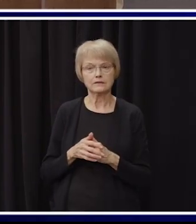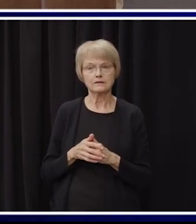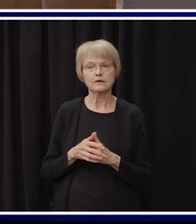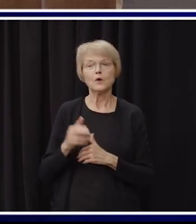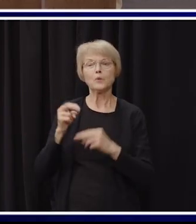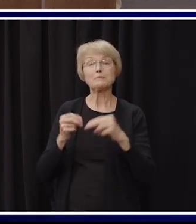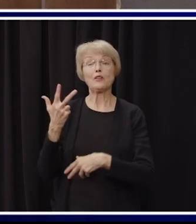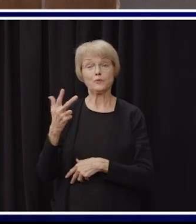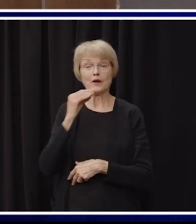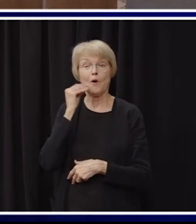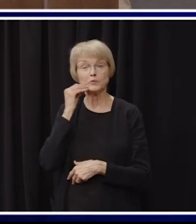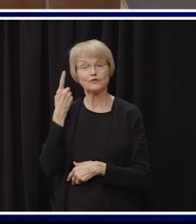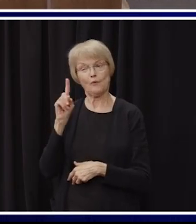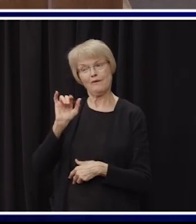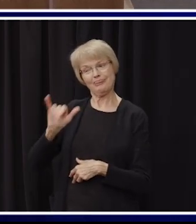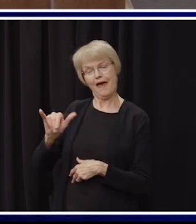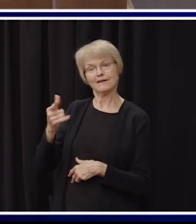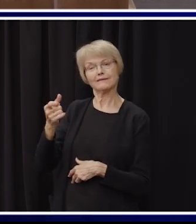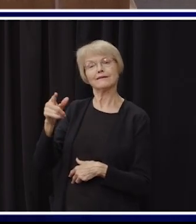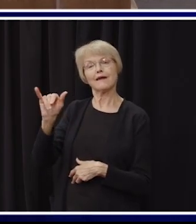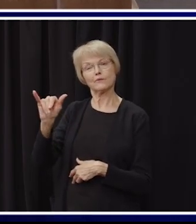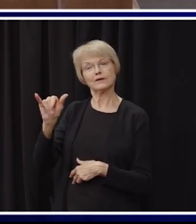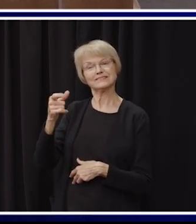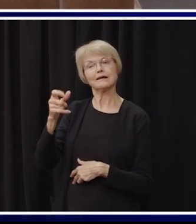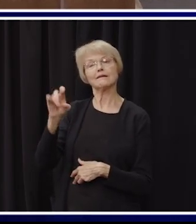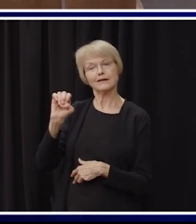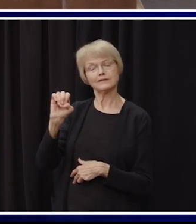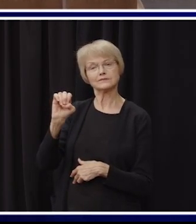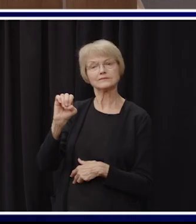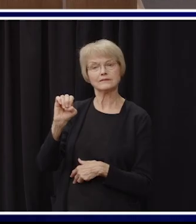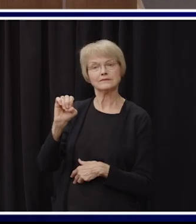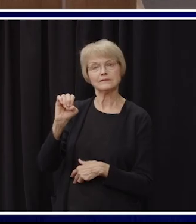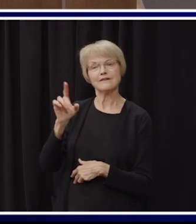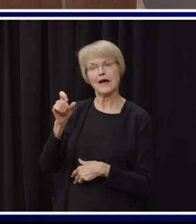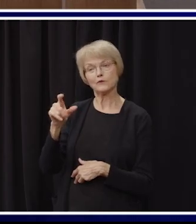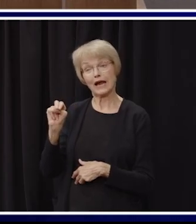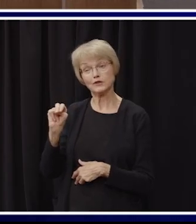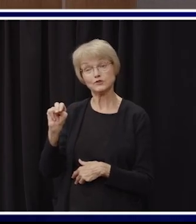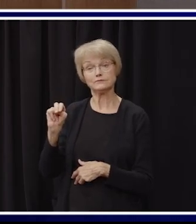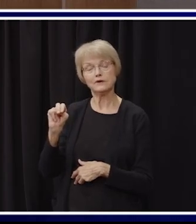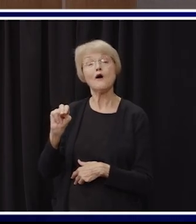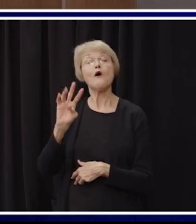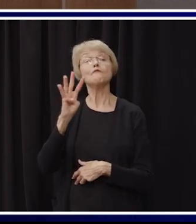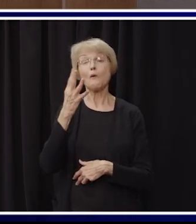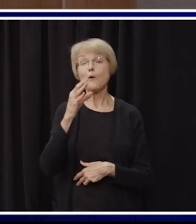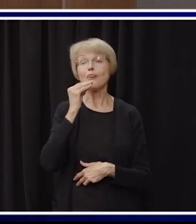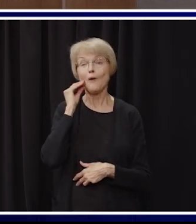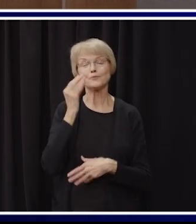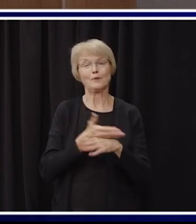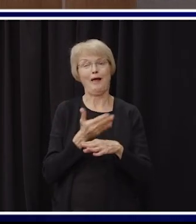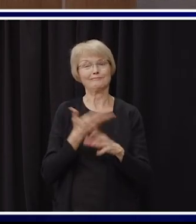3 homes for the Gary Sinise Foundation and then remodeling a 4th home for him. So